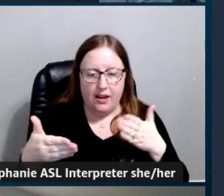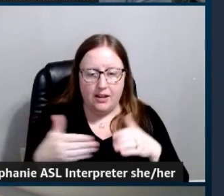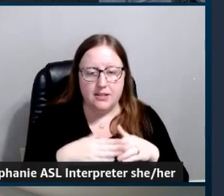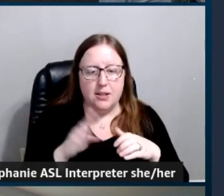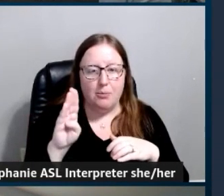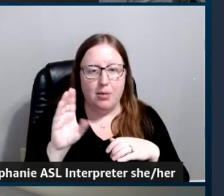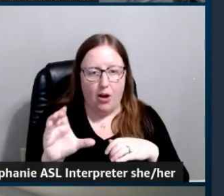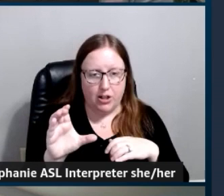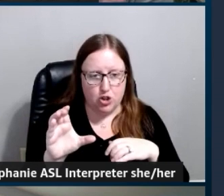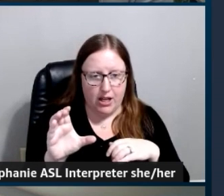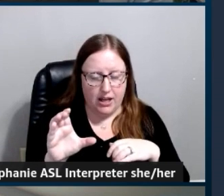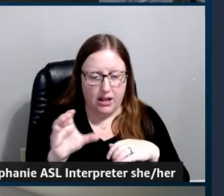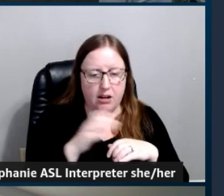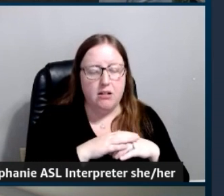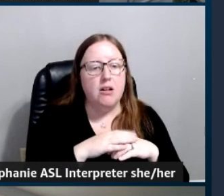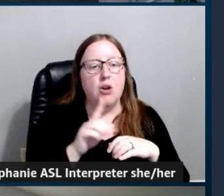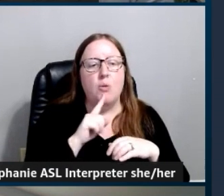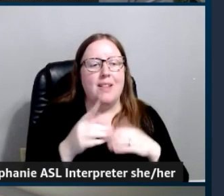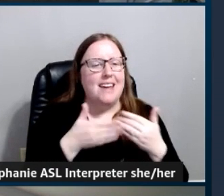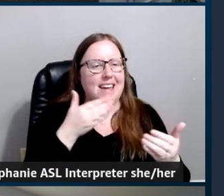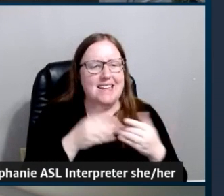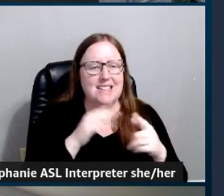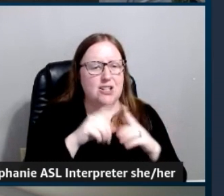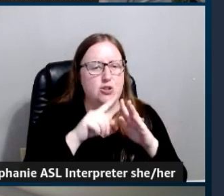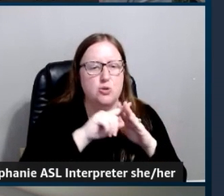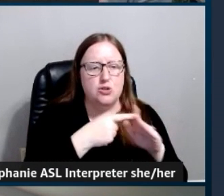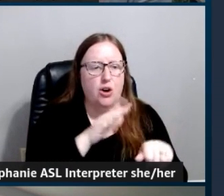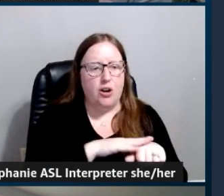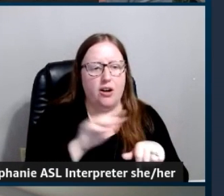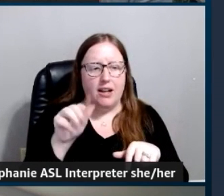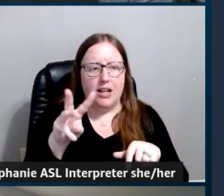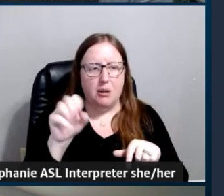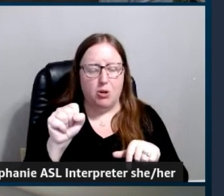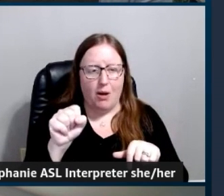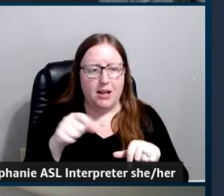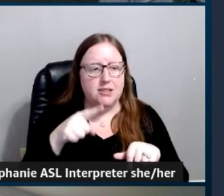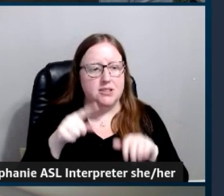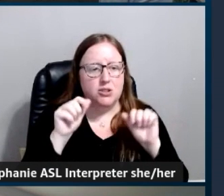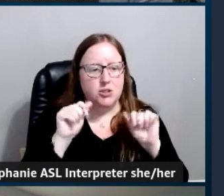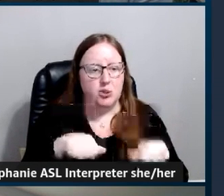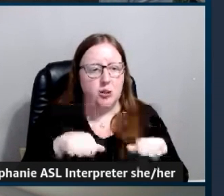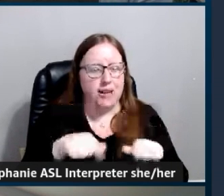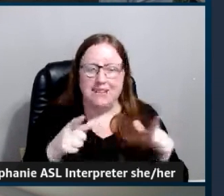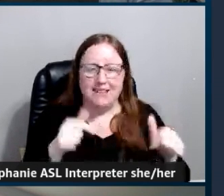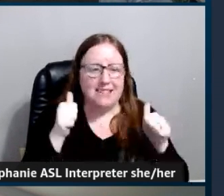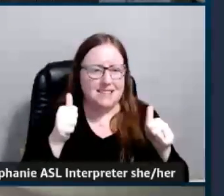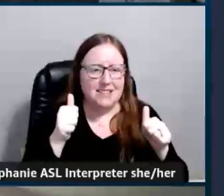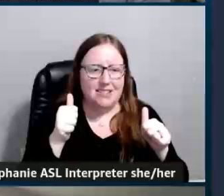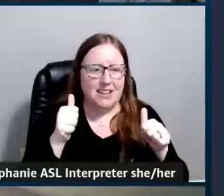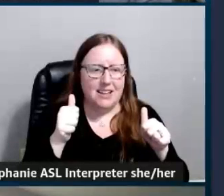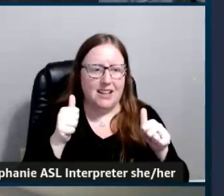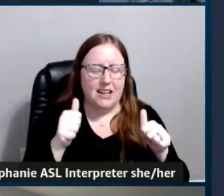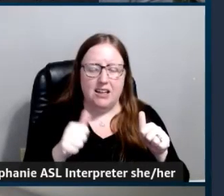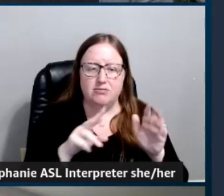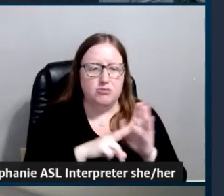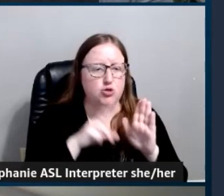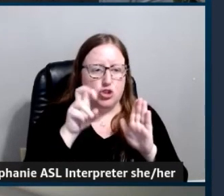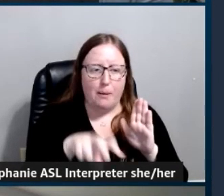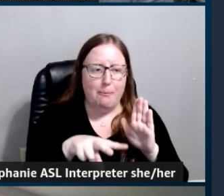Blockchain is super easy to get started on AWS. You can instantly jump on